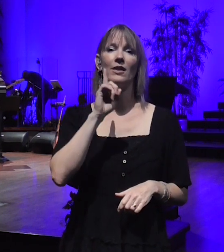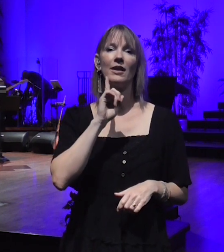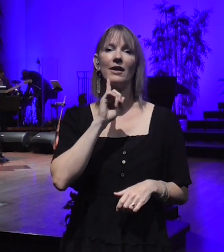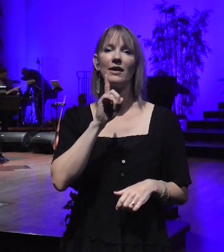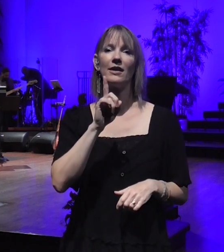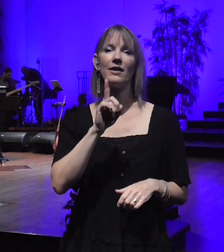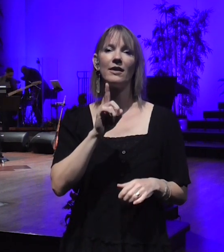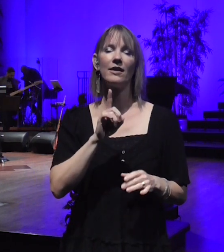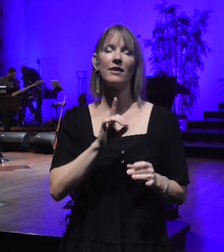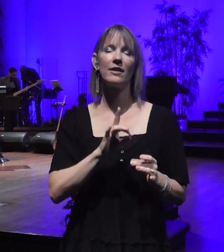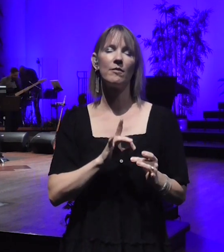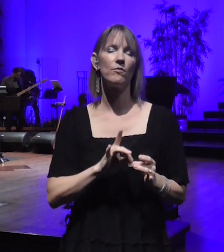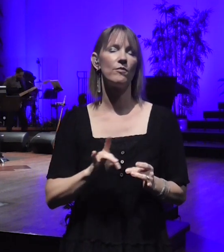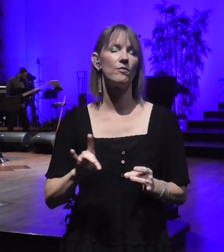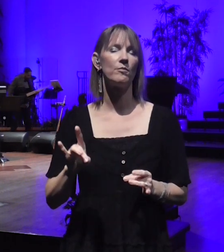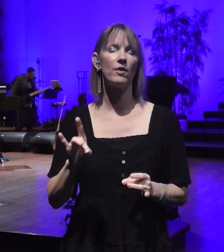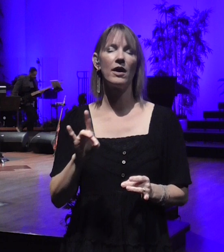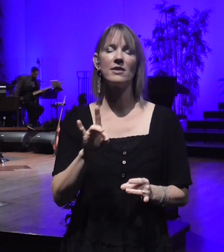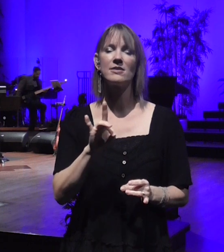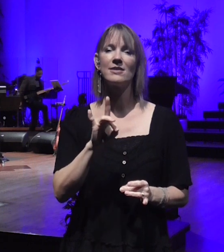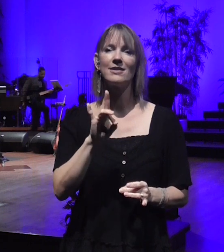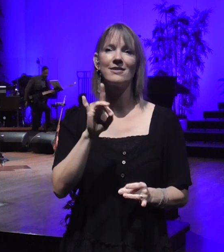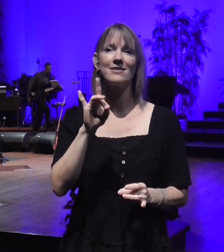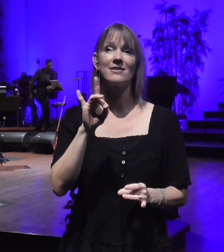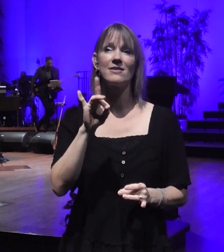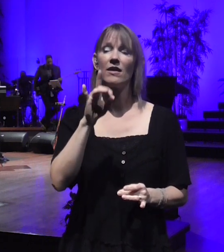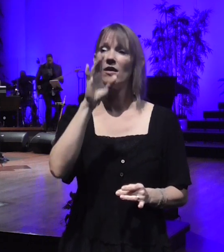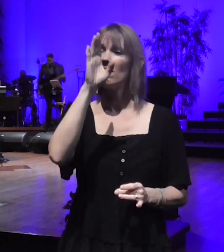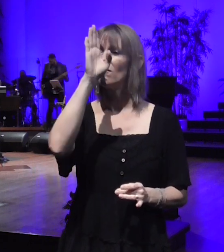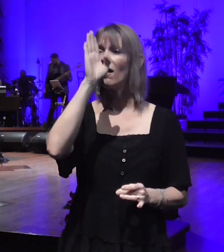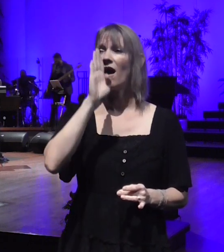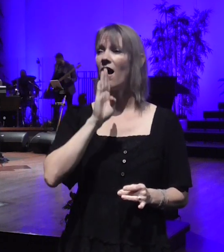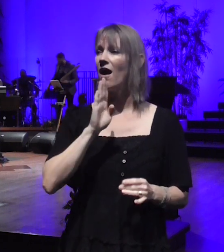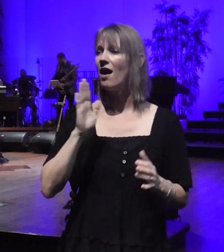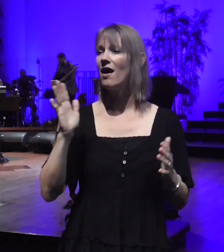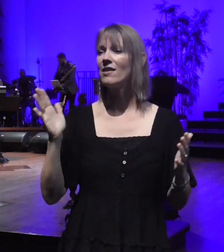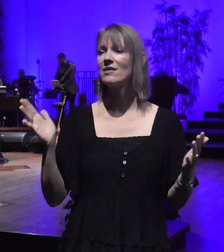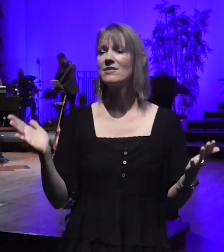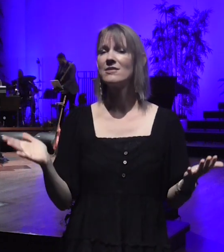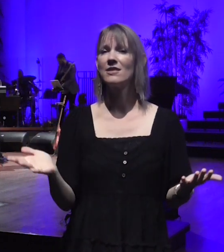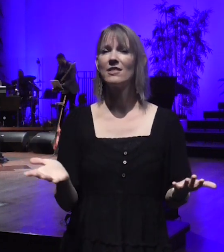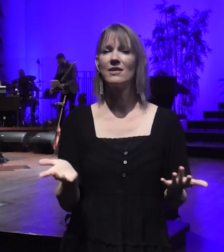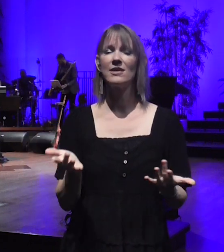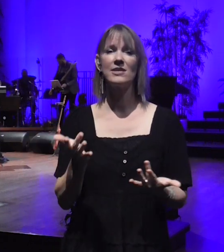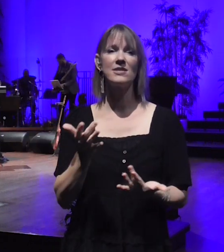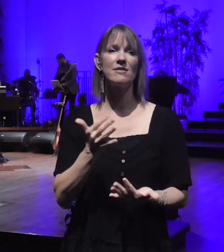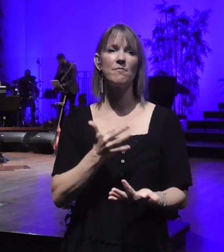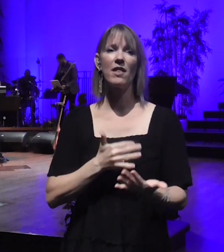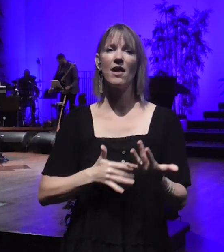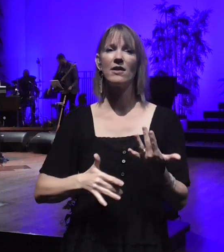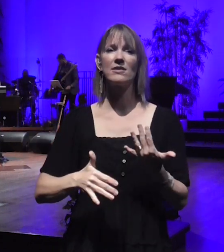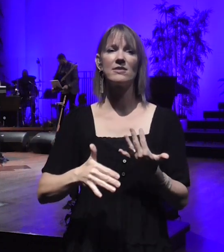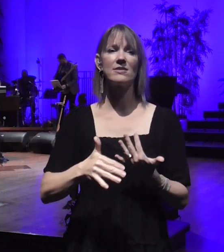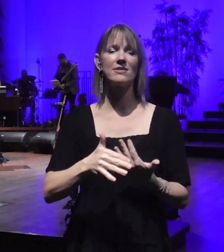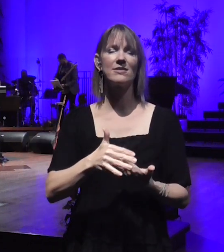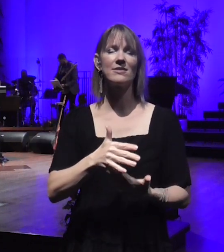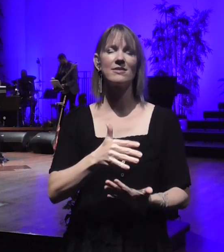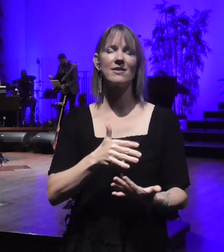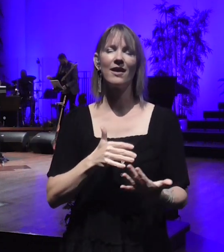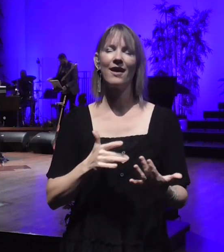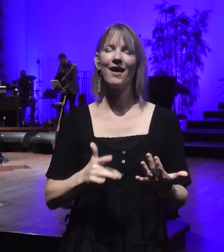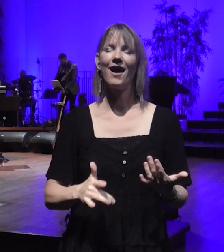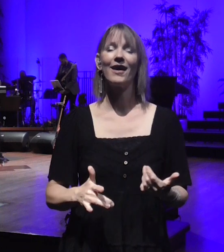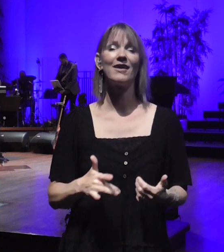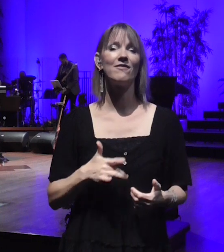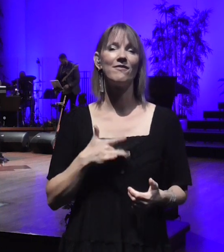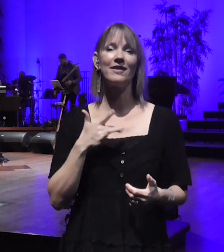Surely the presence of God is in this place. I